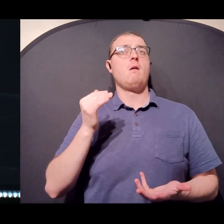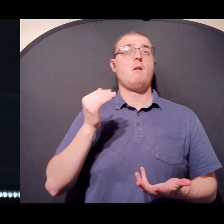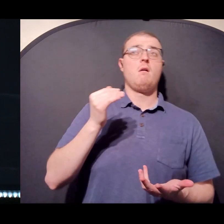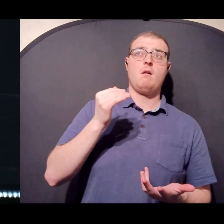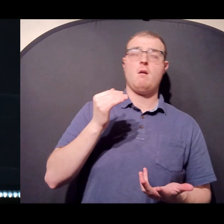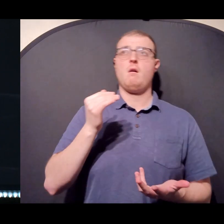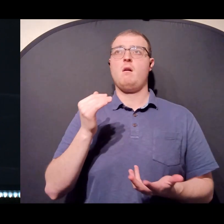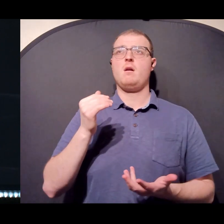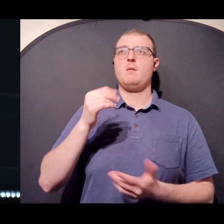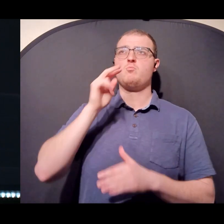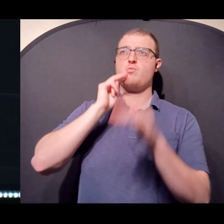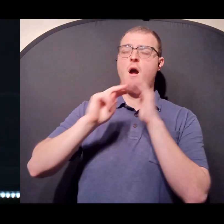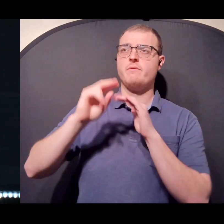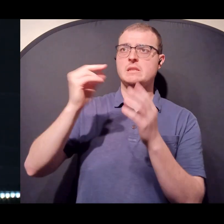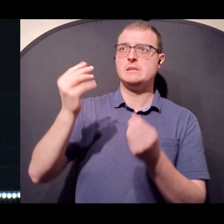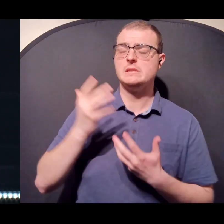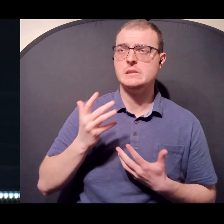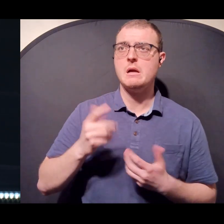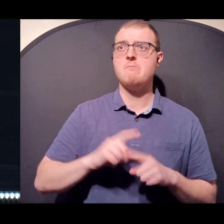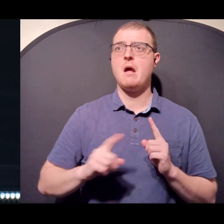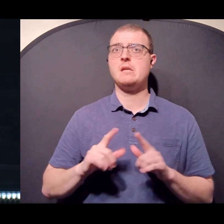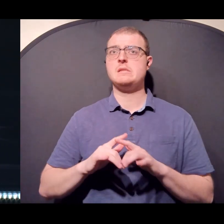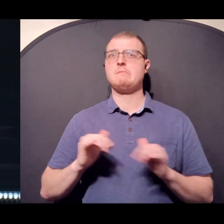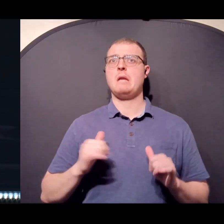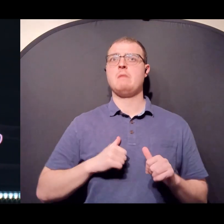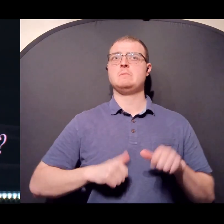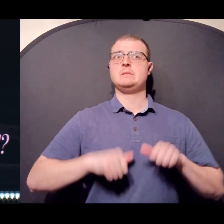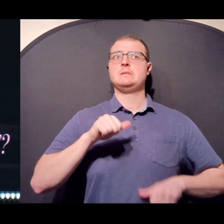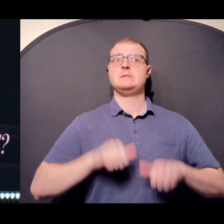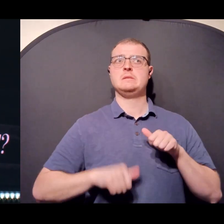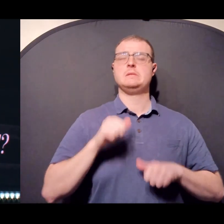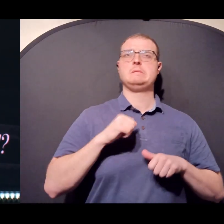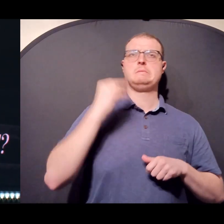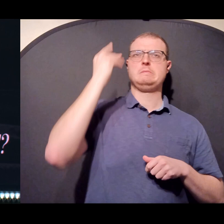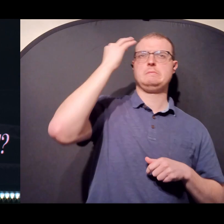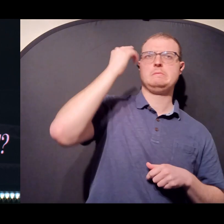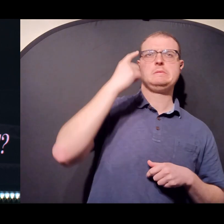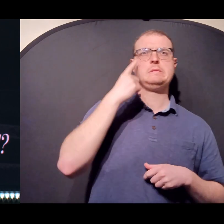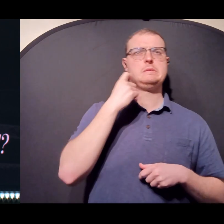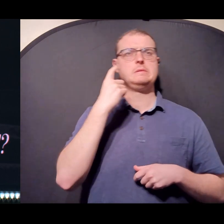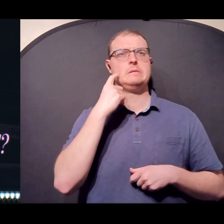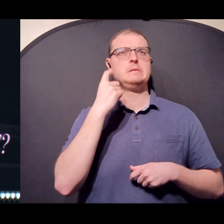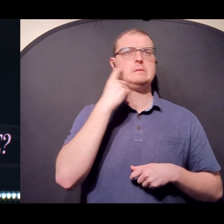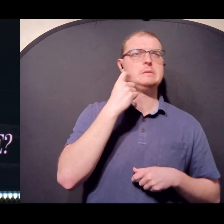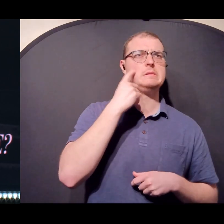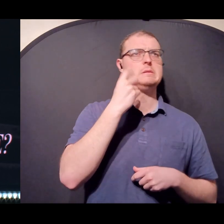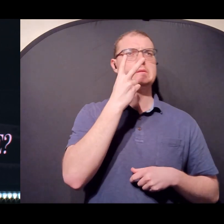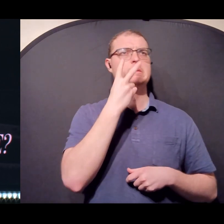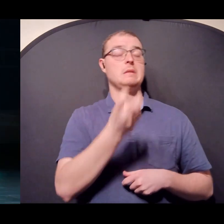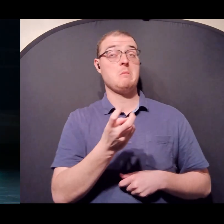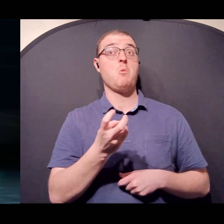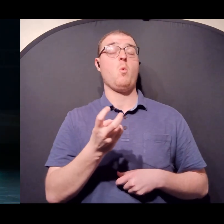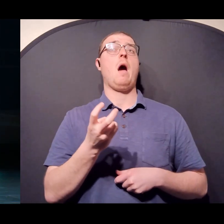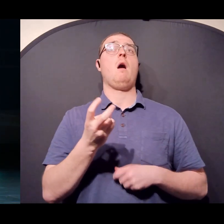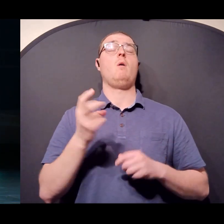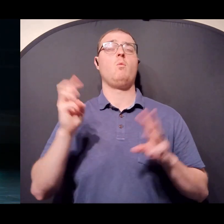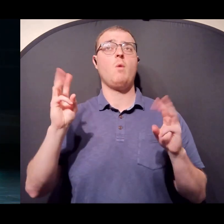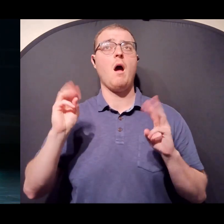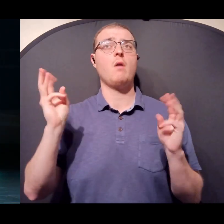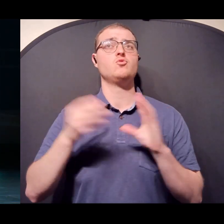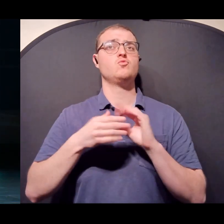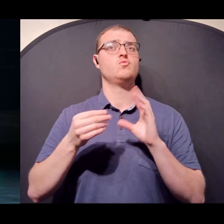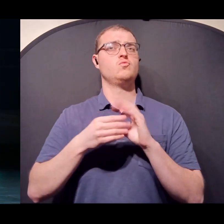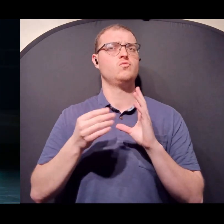But she's living in this tension of doubt and wonder. Wow, this